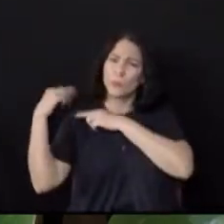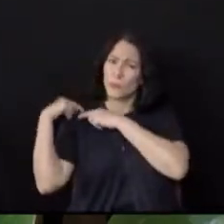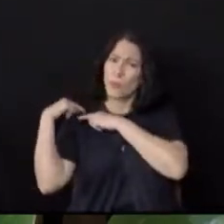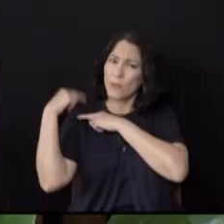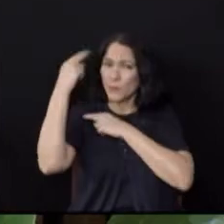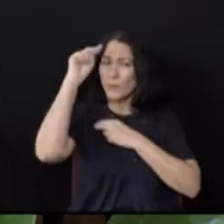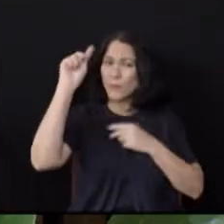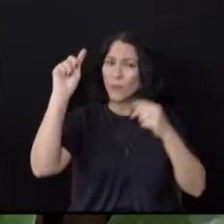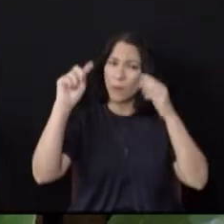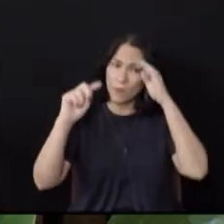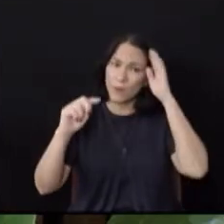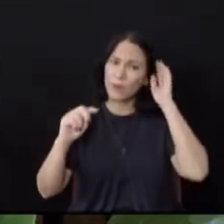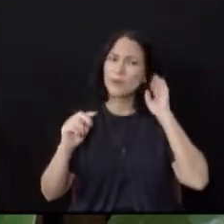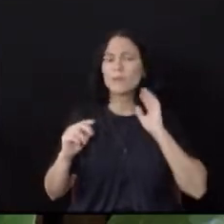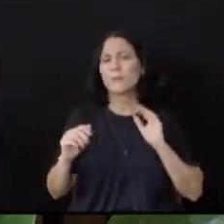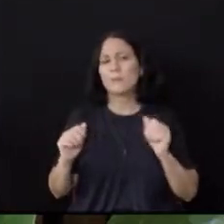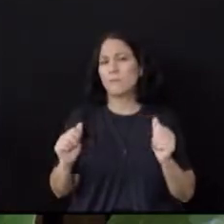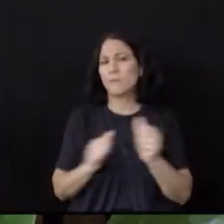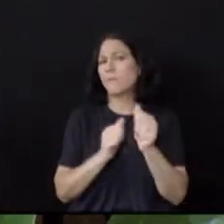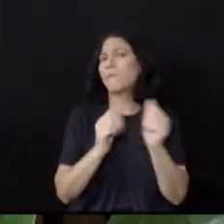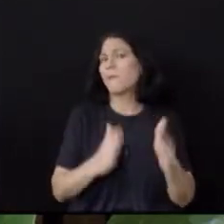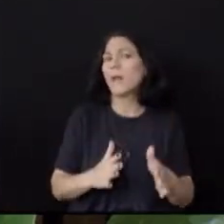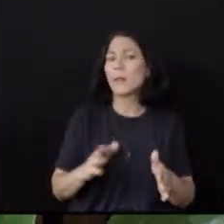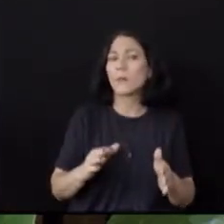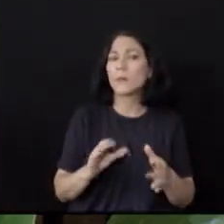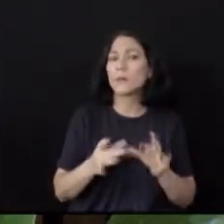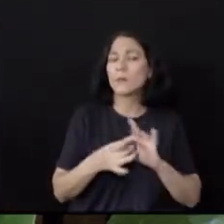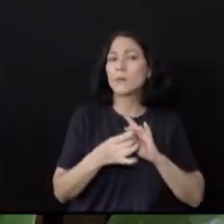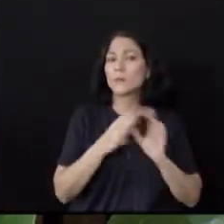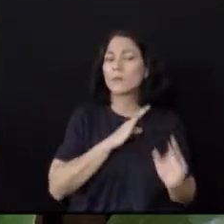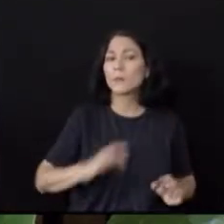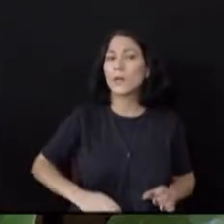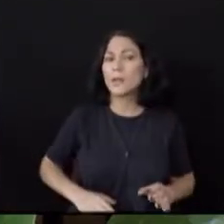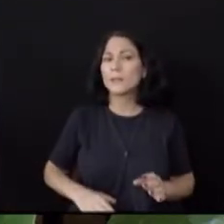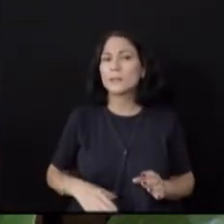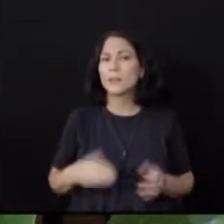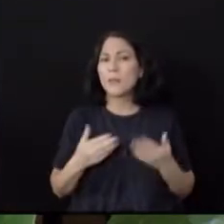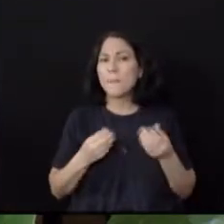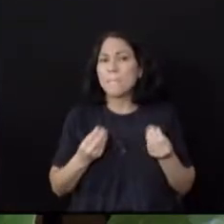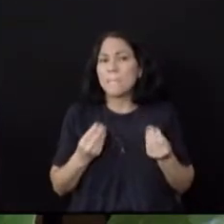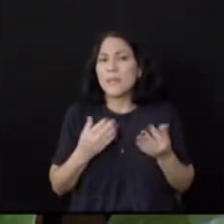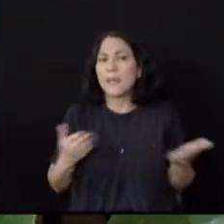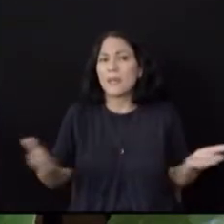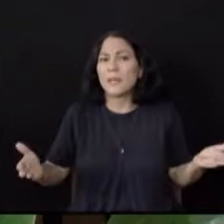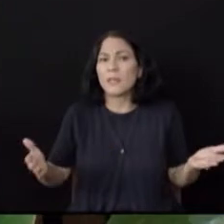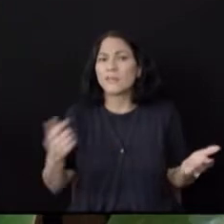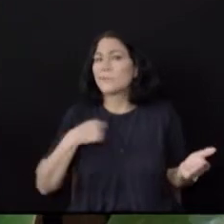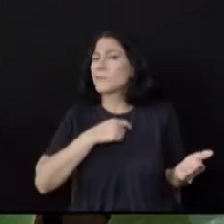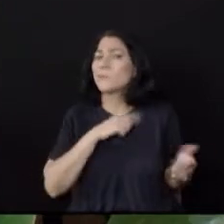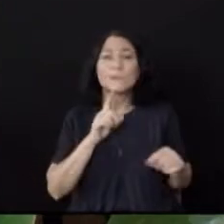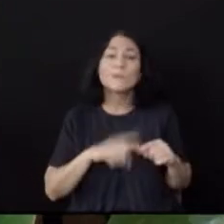Christ, knowing that there are some things, maybe many things, that are well outside of our control?